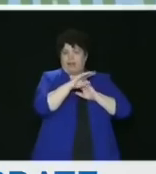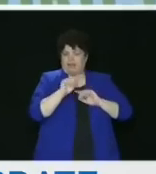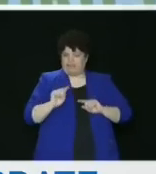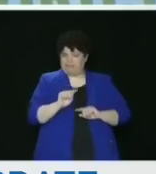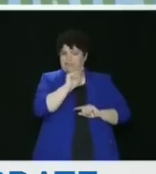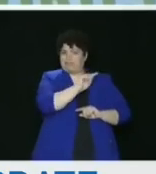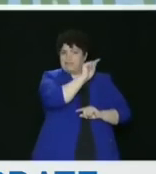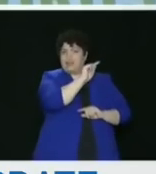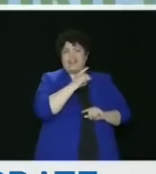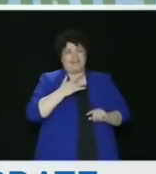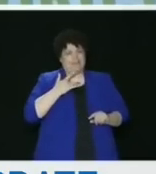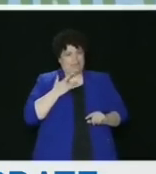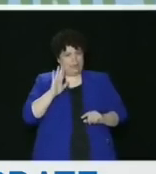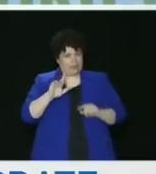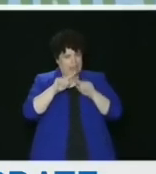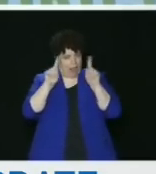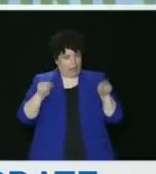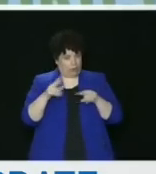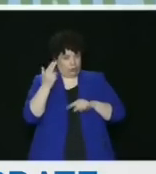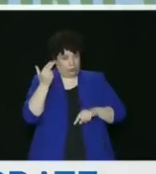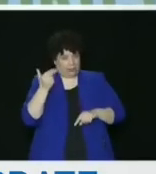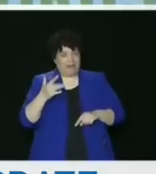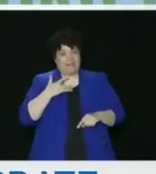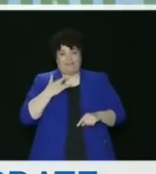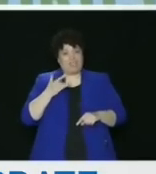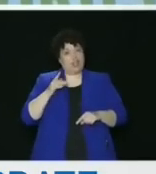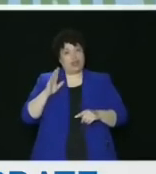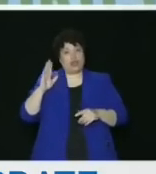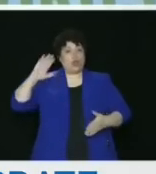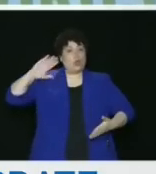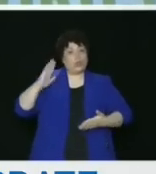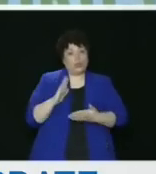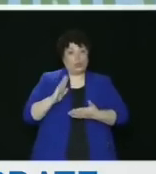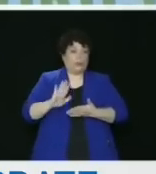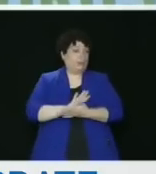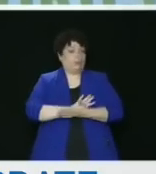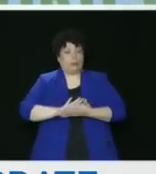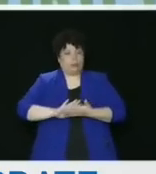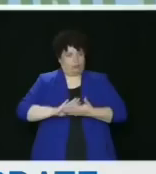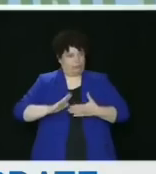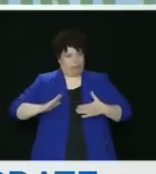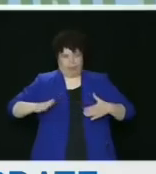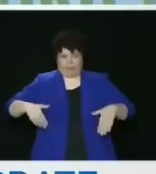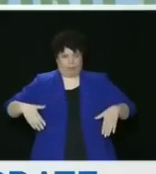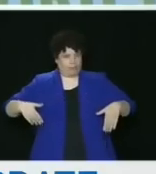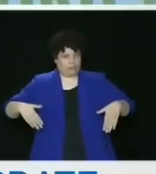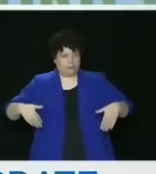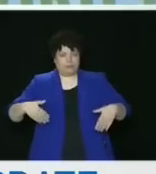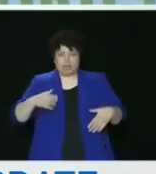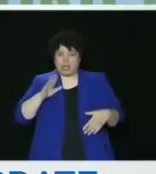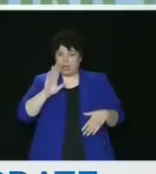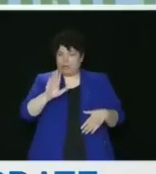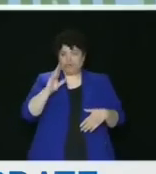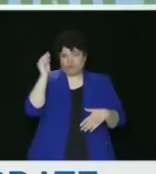It doesn't seem to me to say that we're out of the woods yet. I'm wondering if you can just kind of give us your take on that.